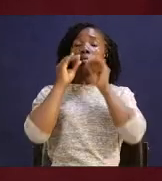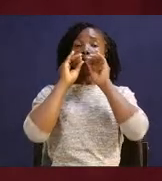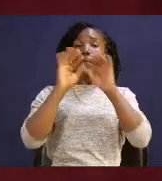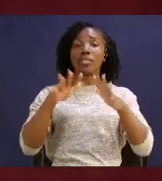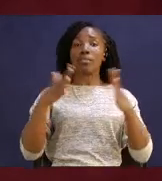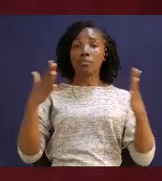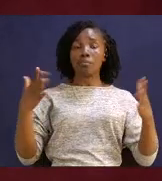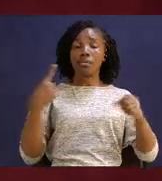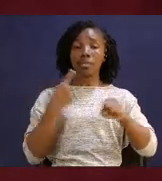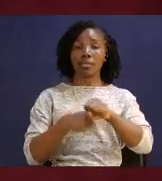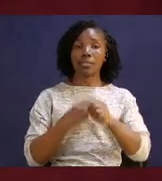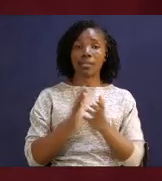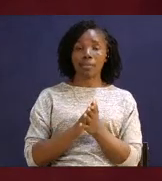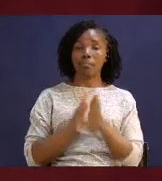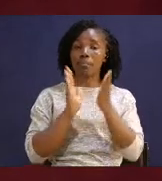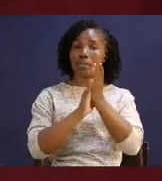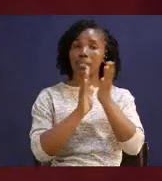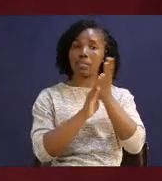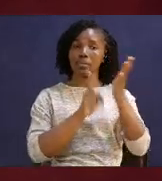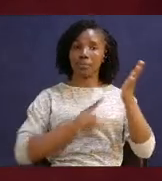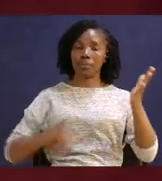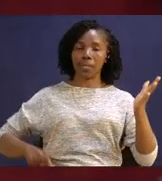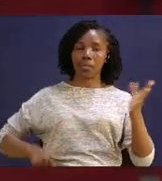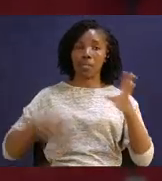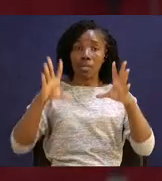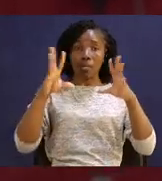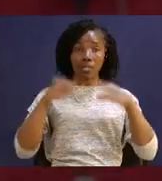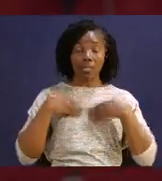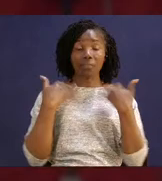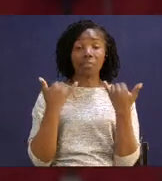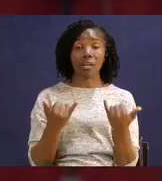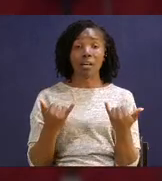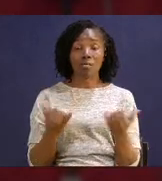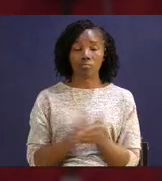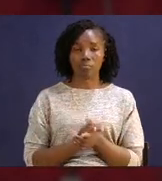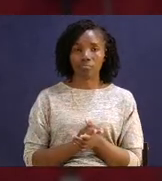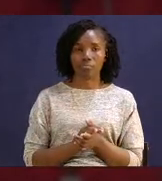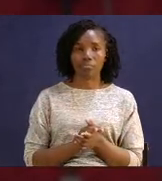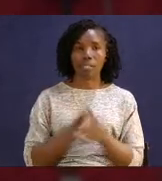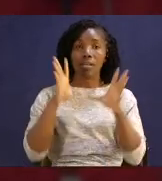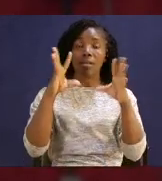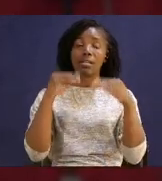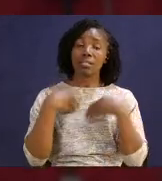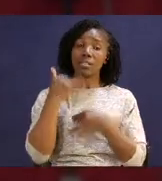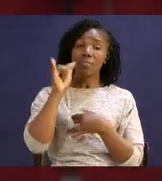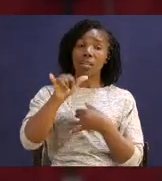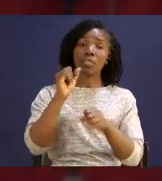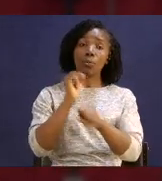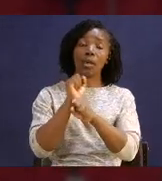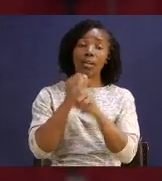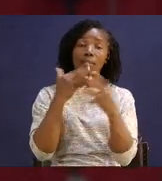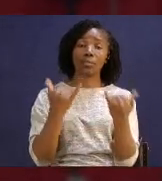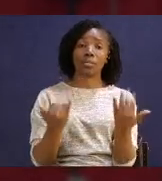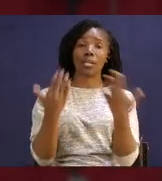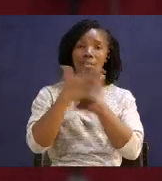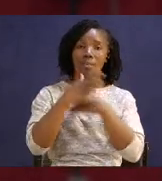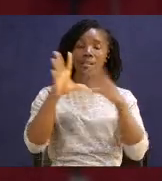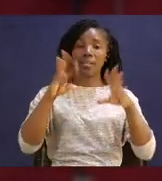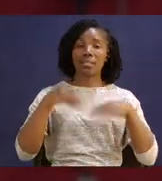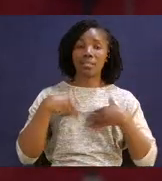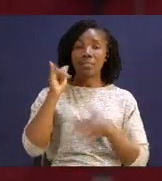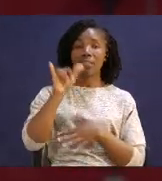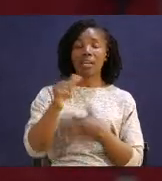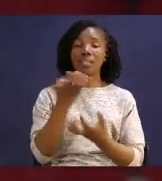big time. So receive it tonight. I'm saying receive that job tonight. Receive that